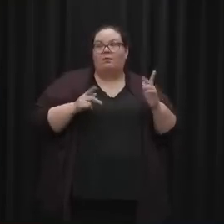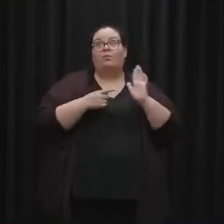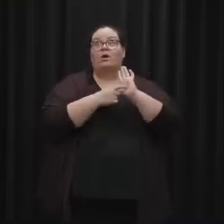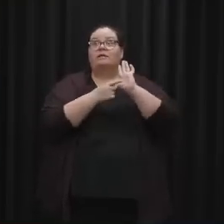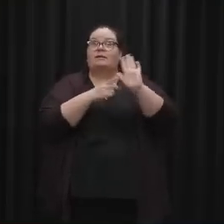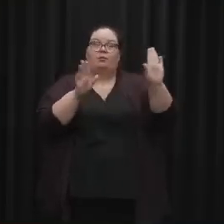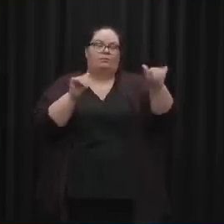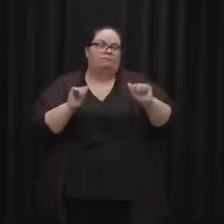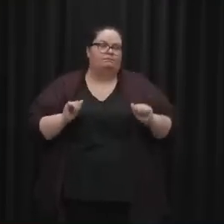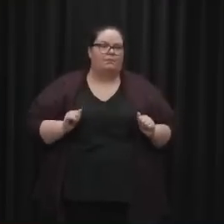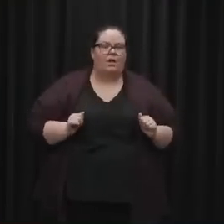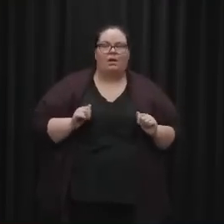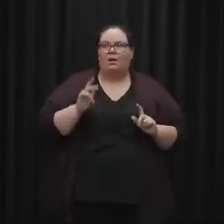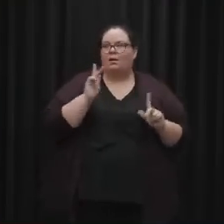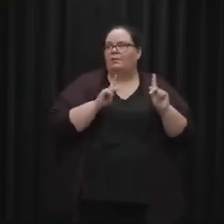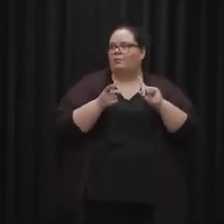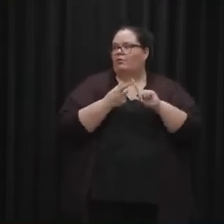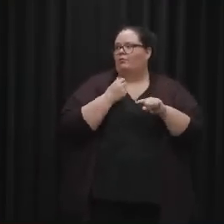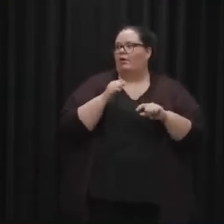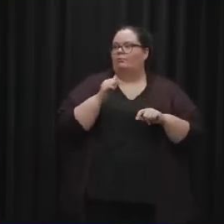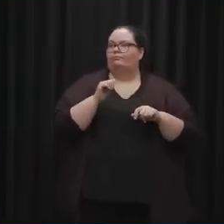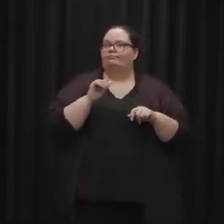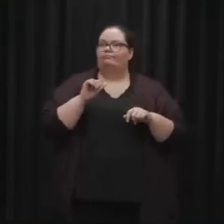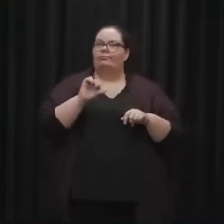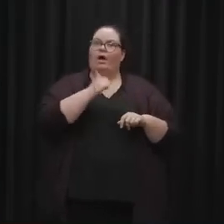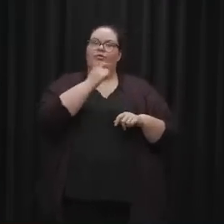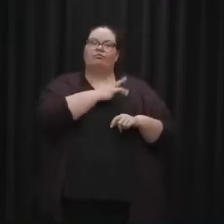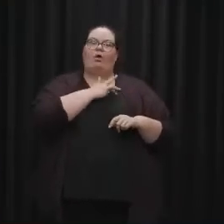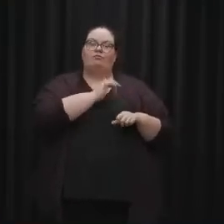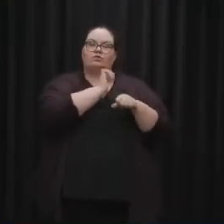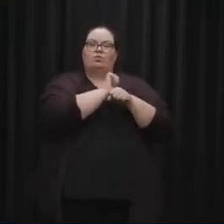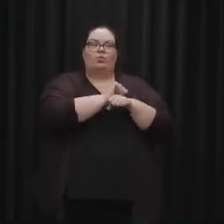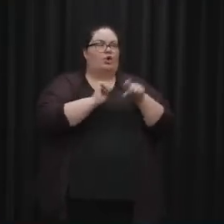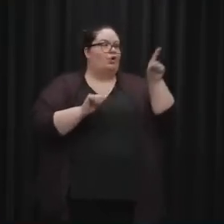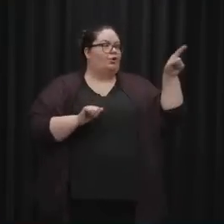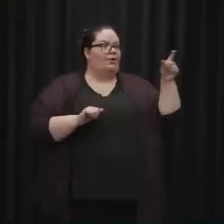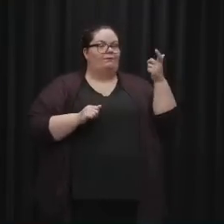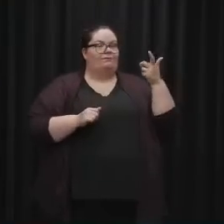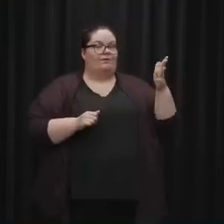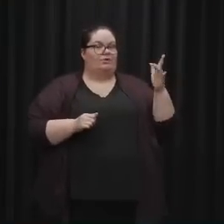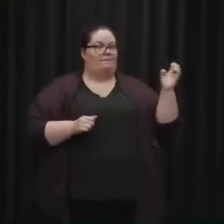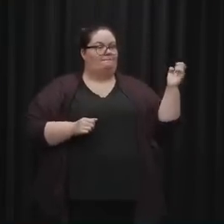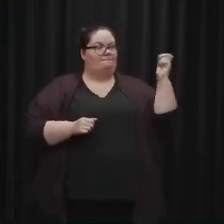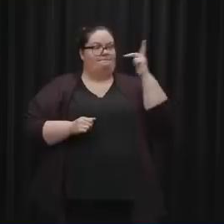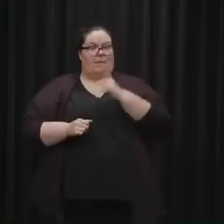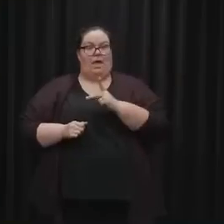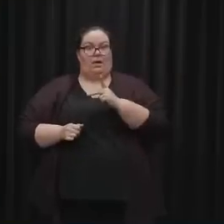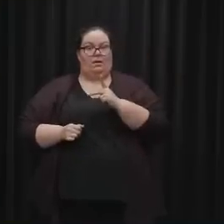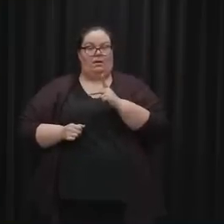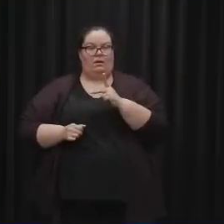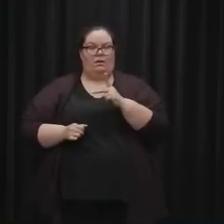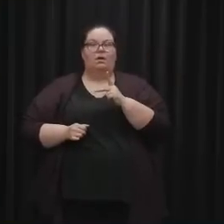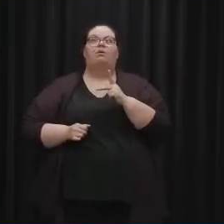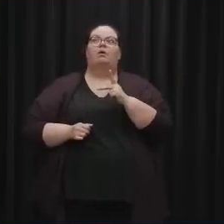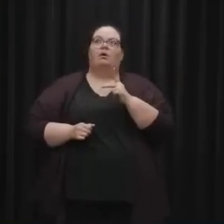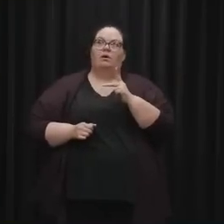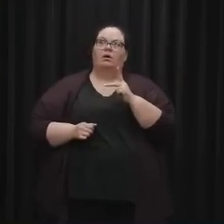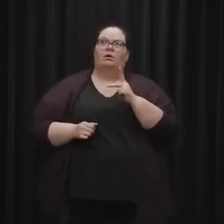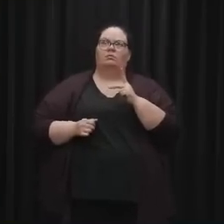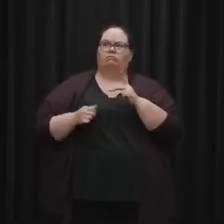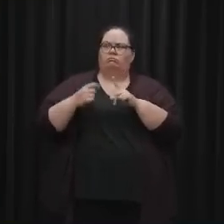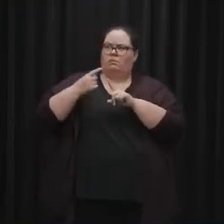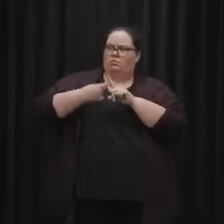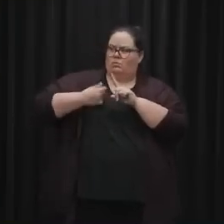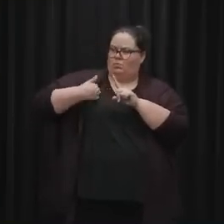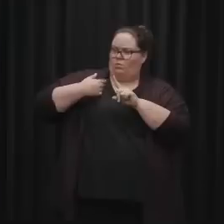use an example. People are coming back from working in other provinces and working in New Brunswick. Back several months ago, we said, well, okay,